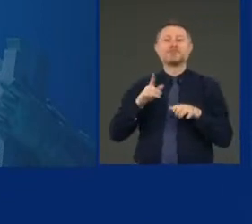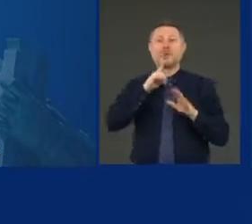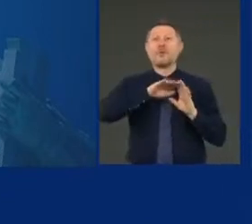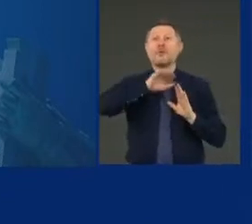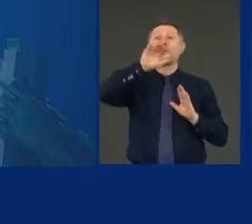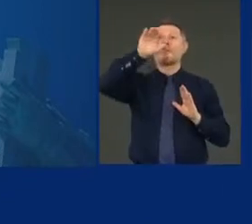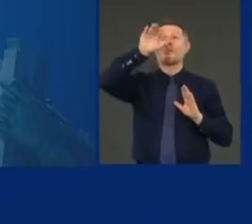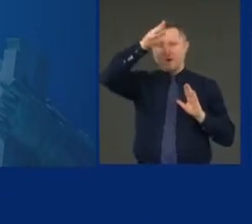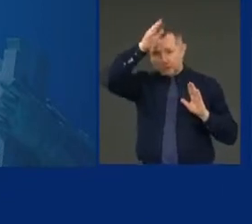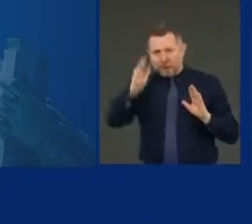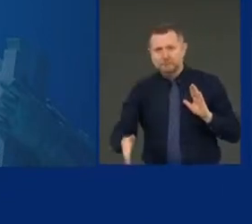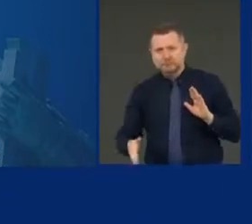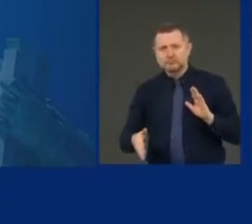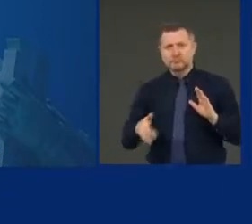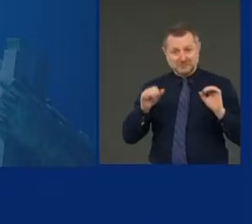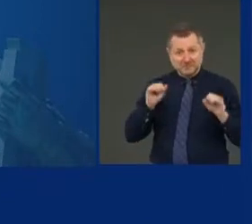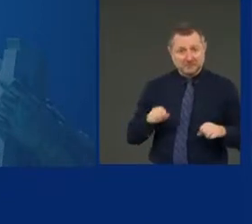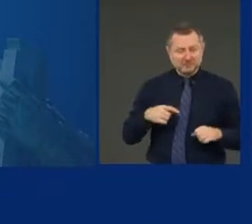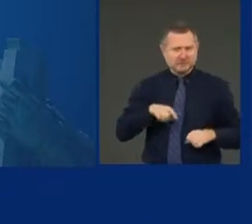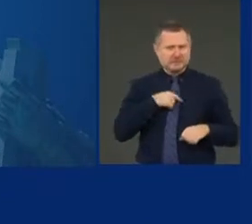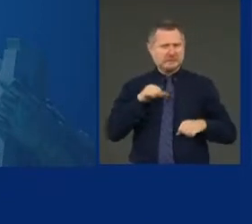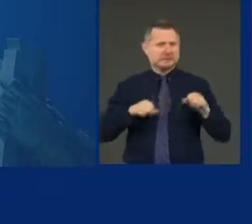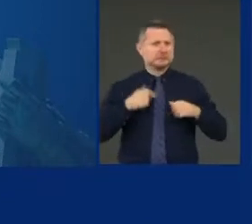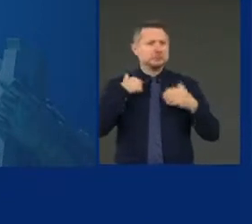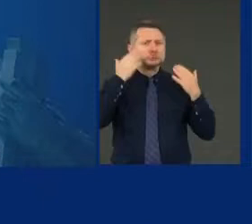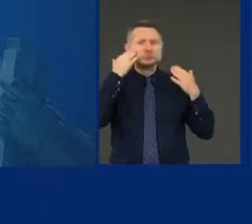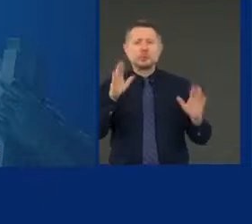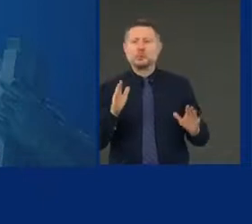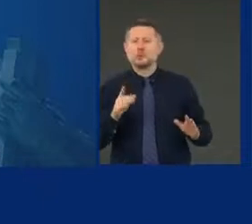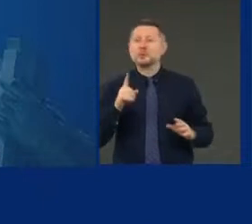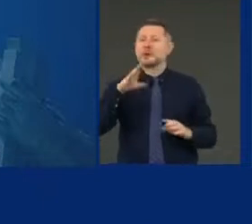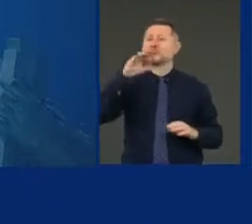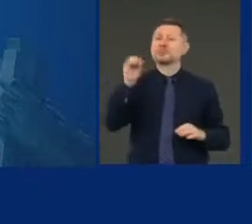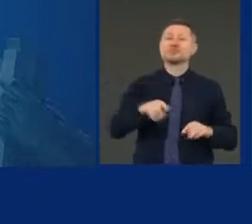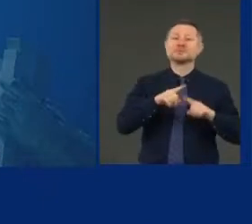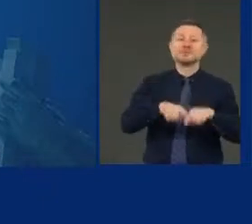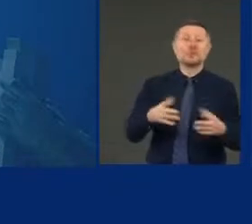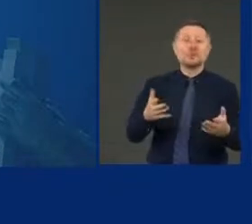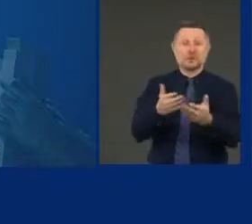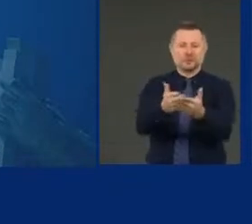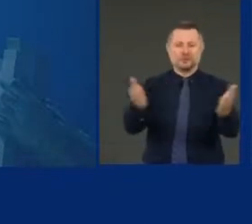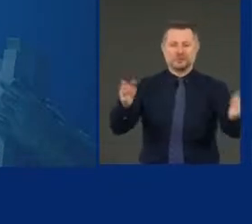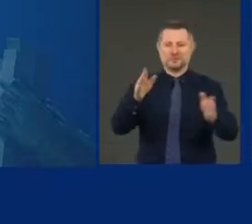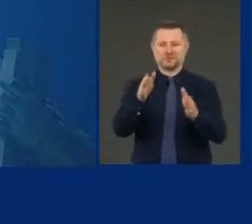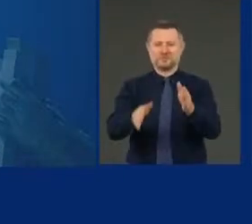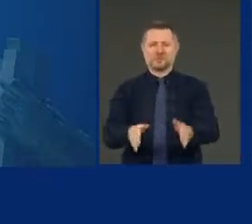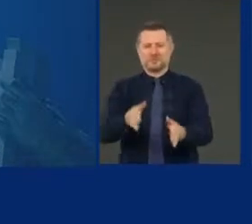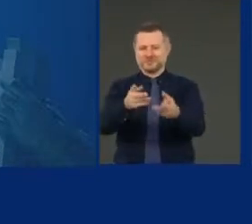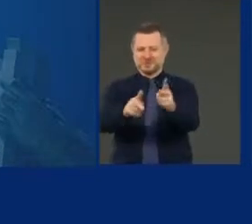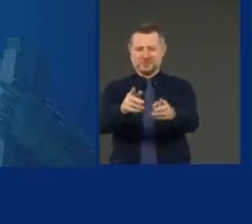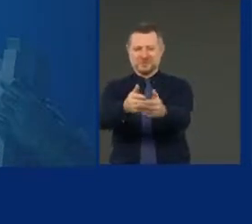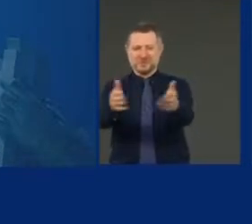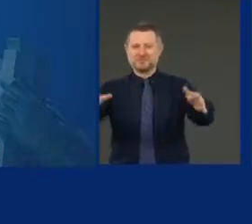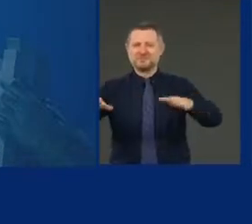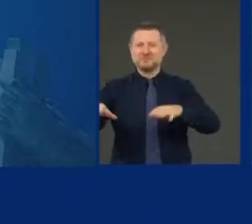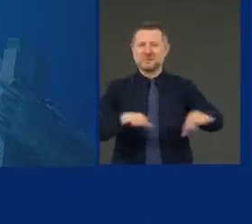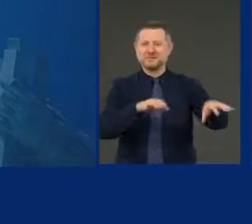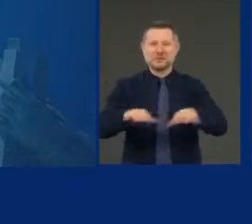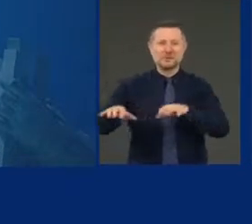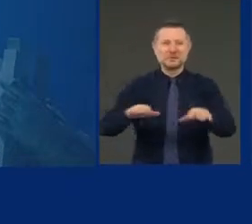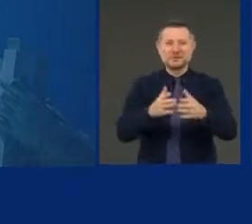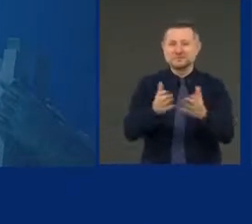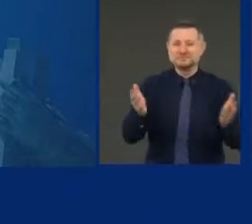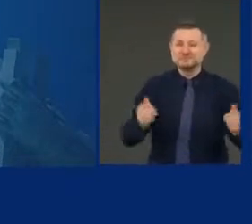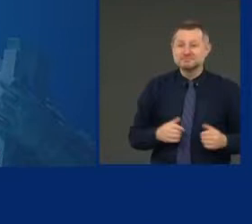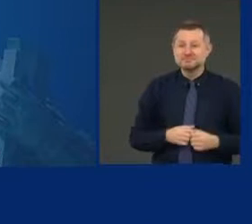was all dependent on what people did, what people did, what the community did. And on